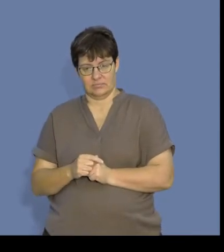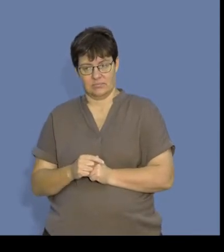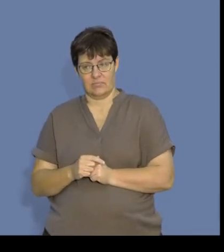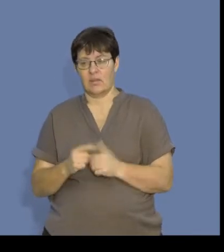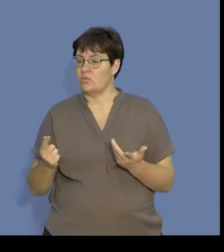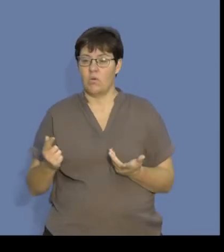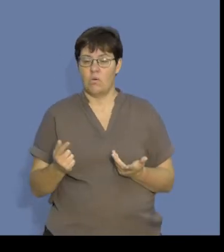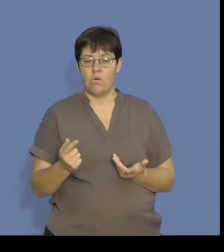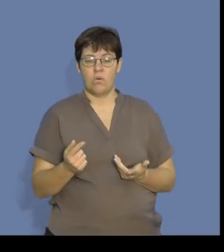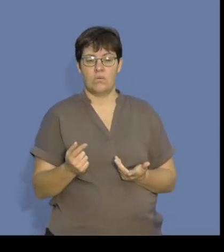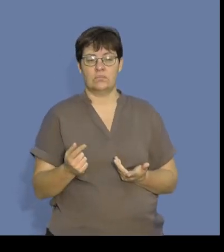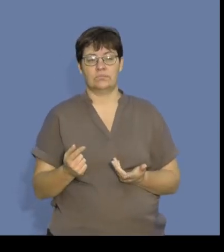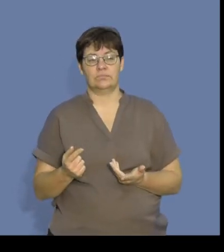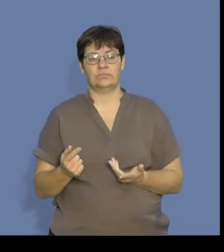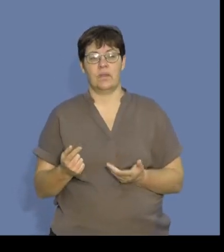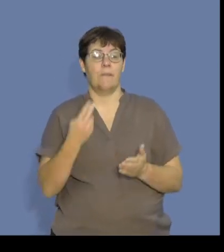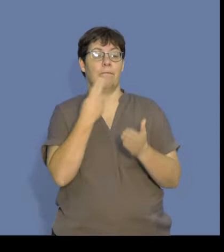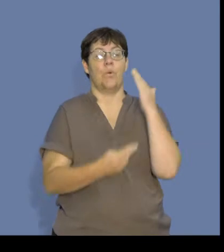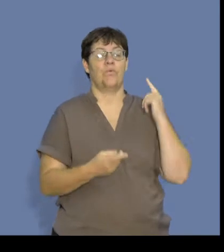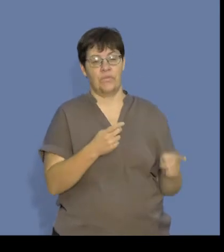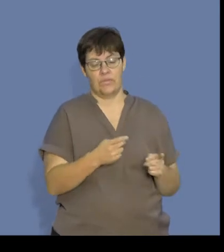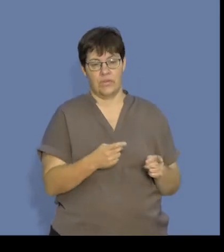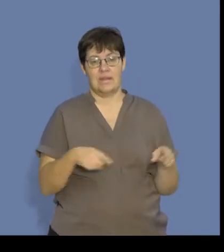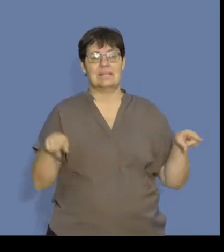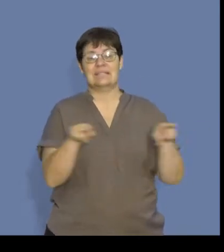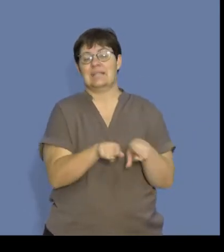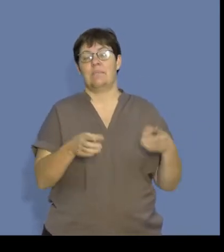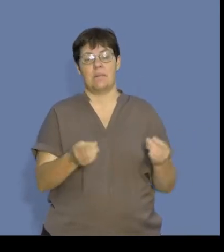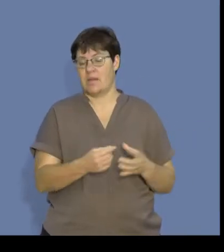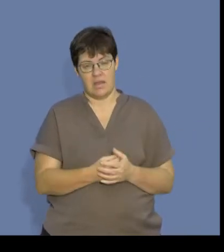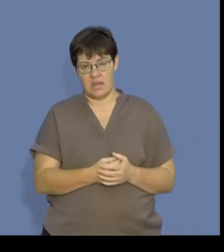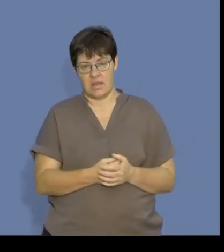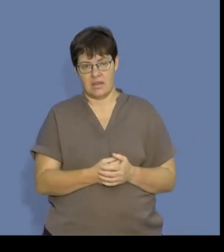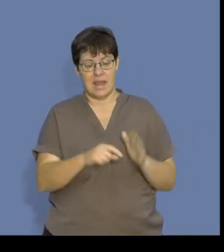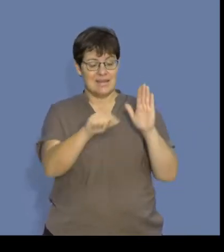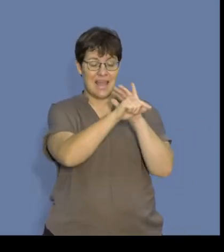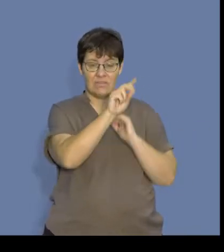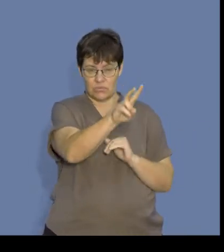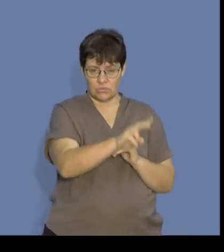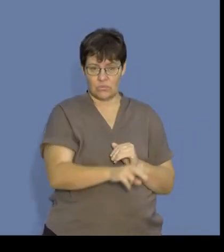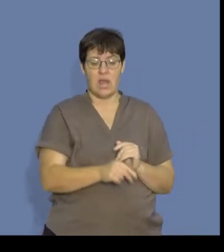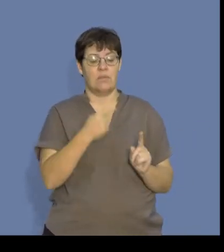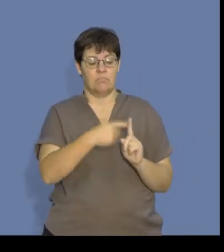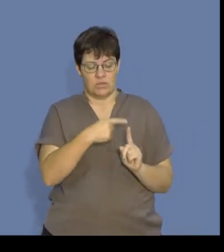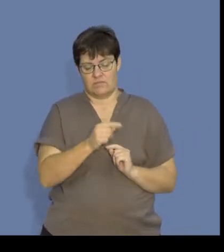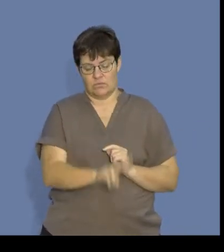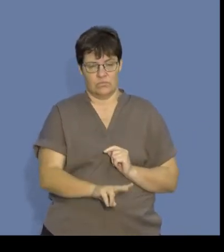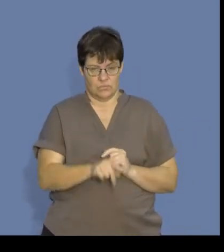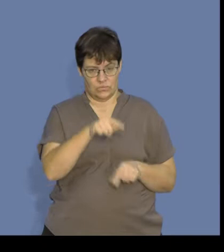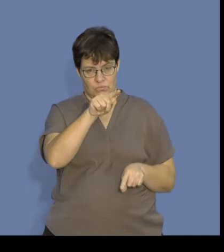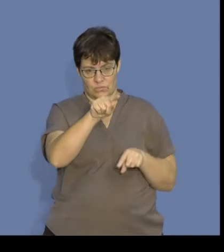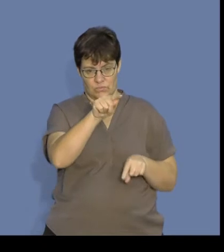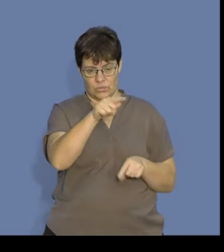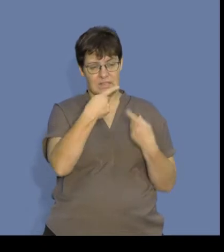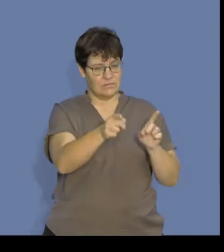well. So it's not necessarily that both of them are the same number. No, it's -2 and +2.